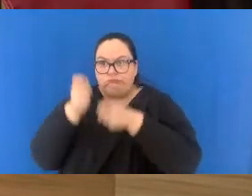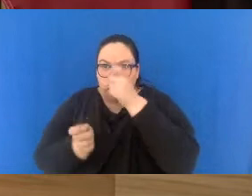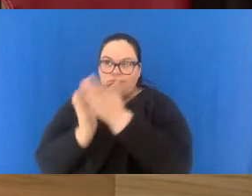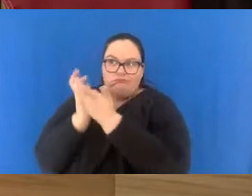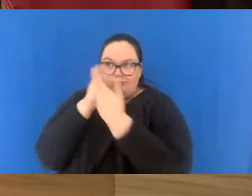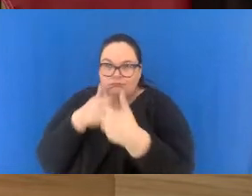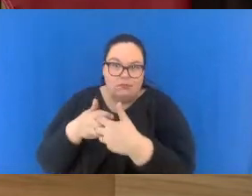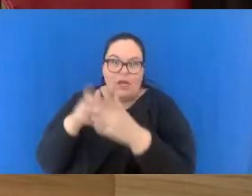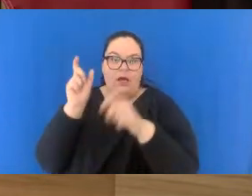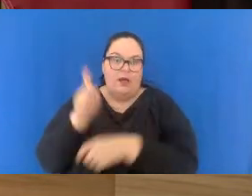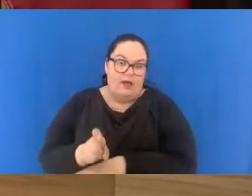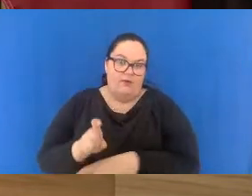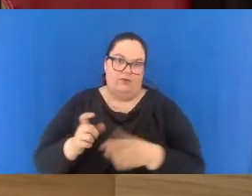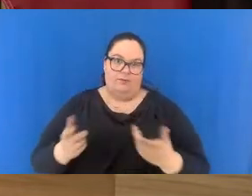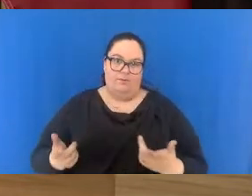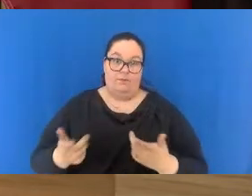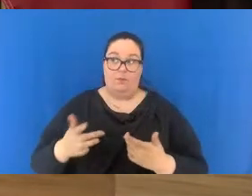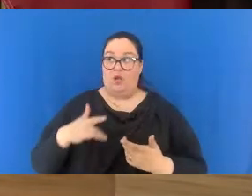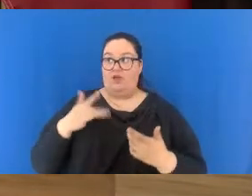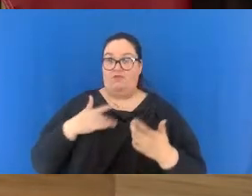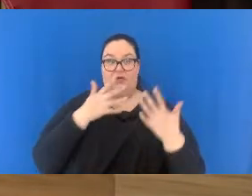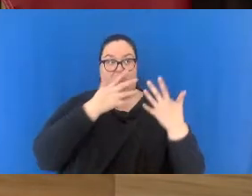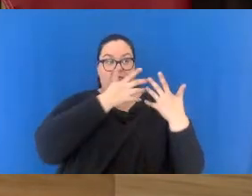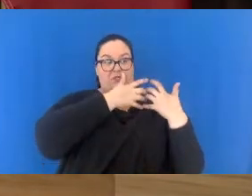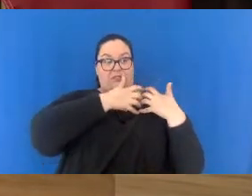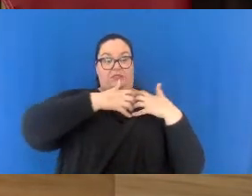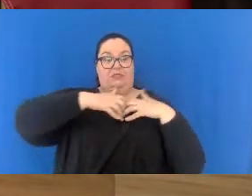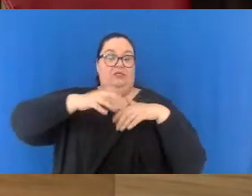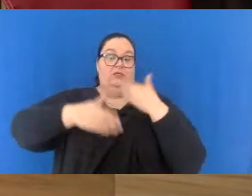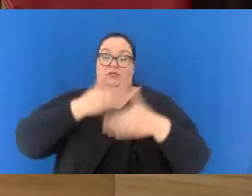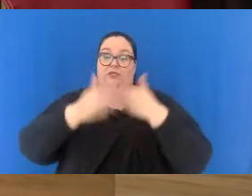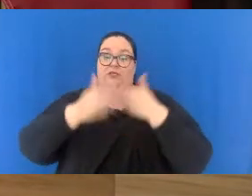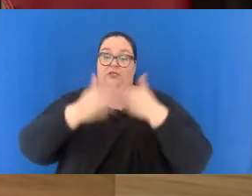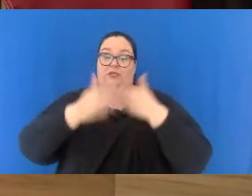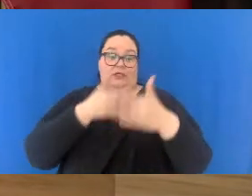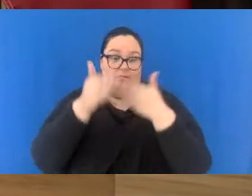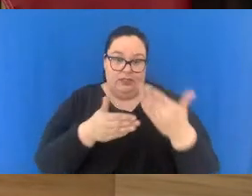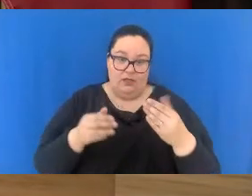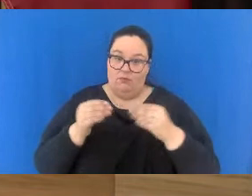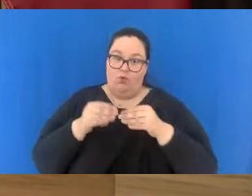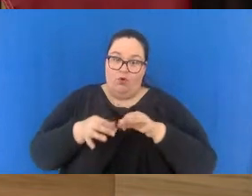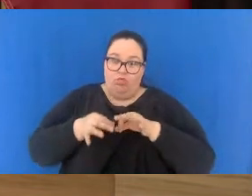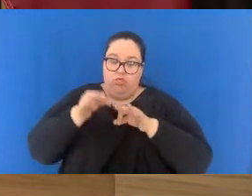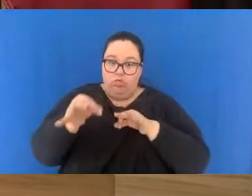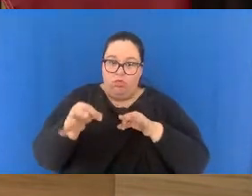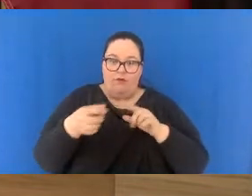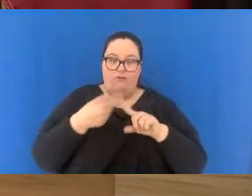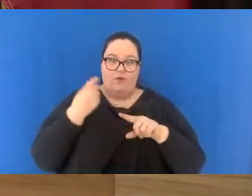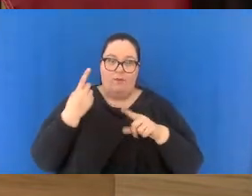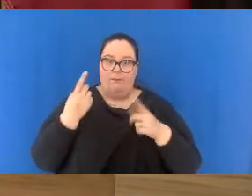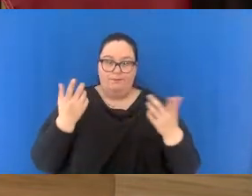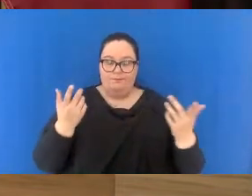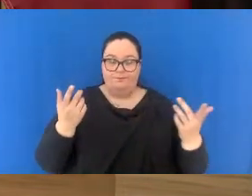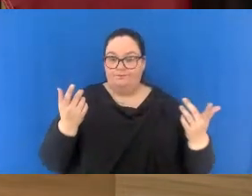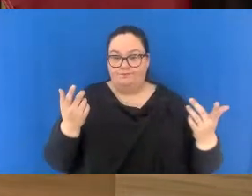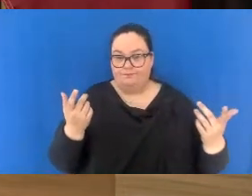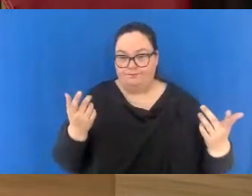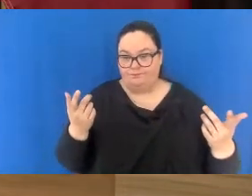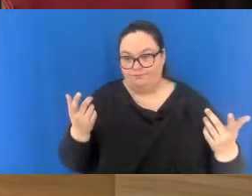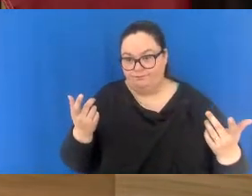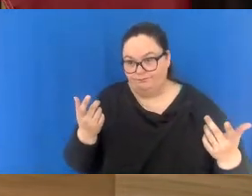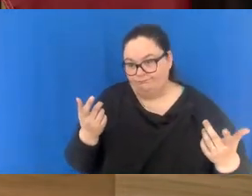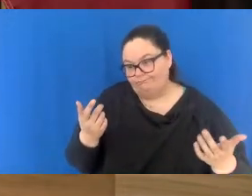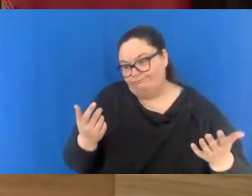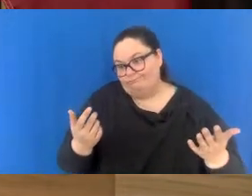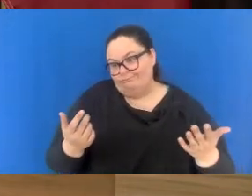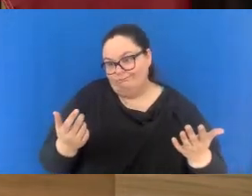but for the most part, I think we're all running as fast as we can. There's not really more of a delay from the longest amount of